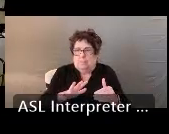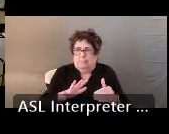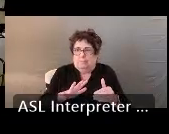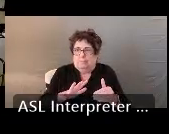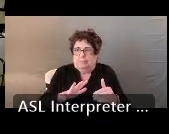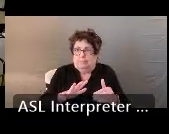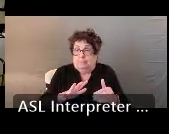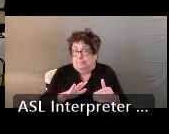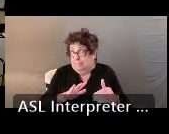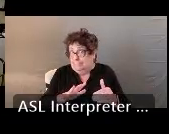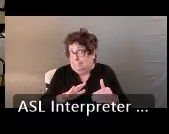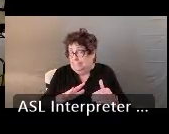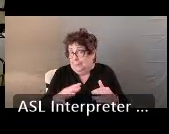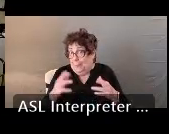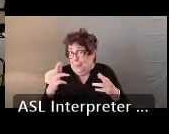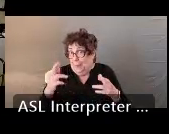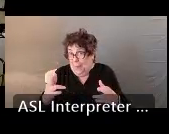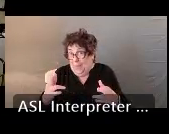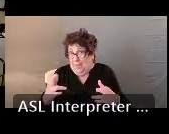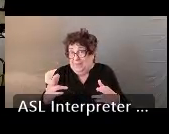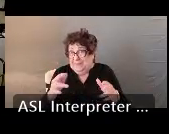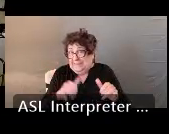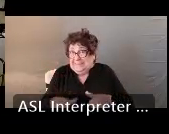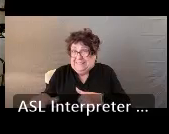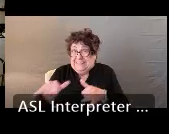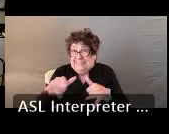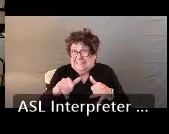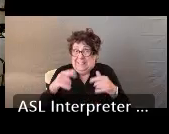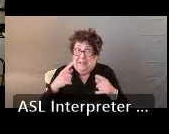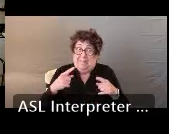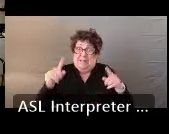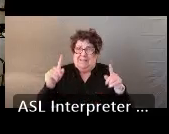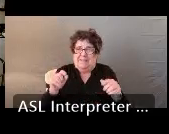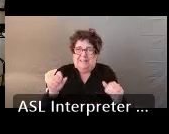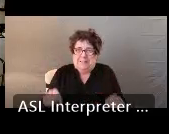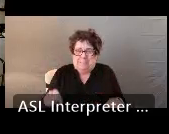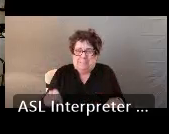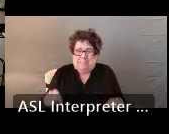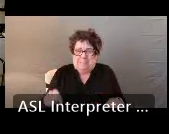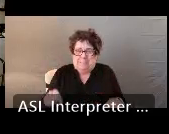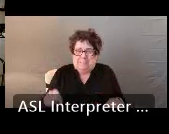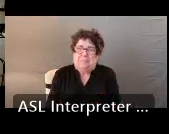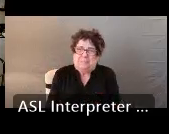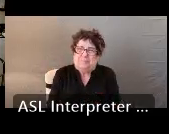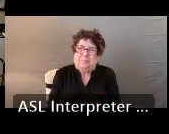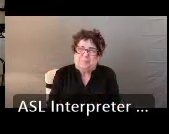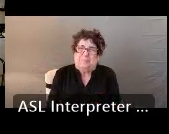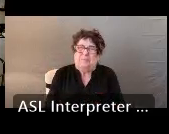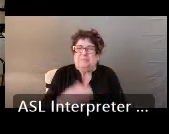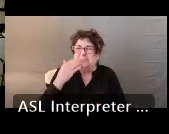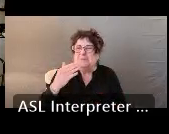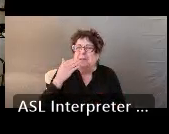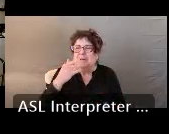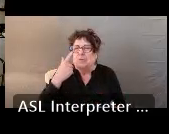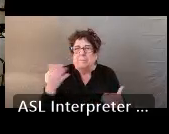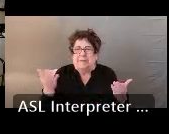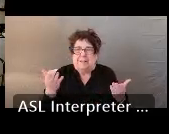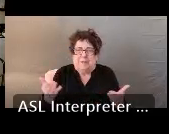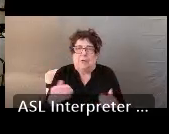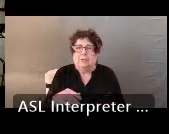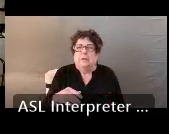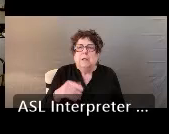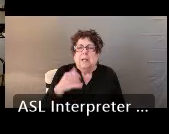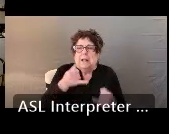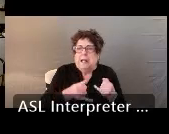hopefully as consistently and effectively as possible. Great. Thank you. Thanks for being here. And lastly,